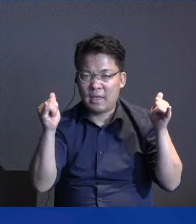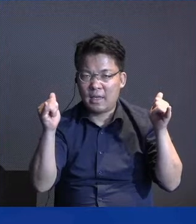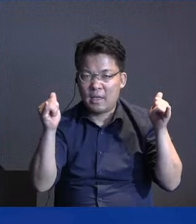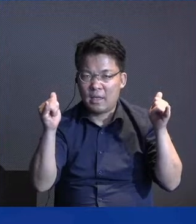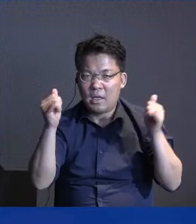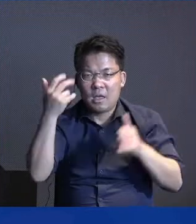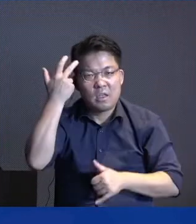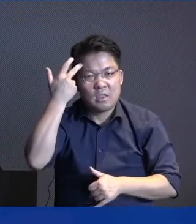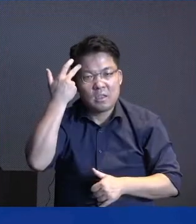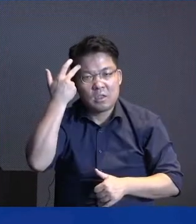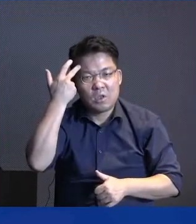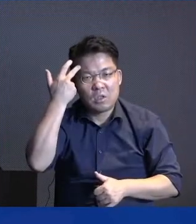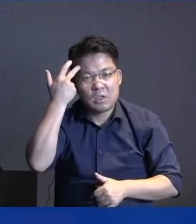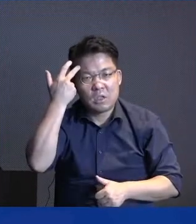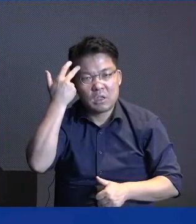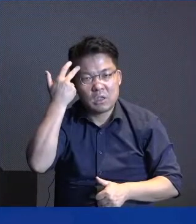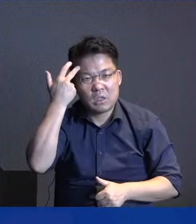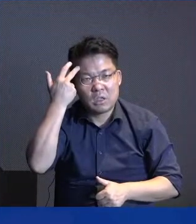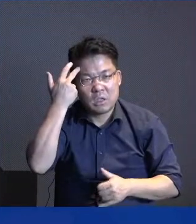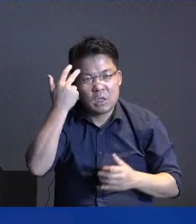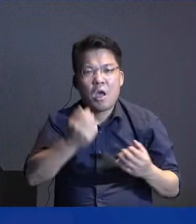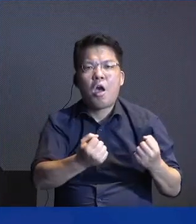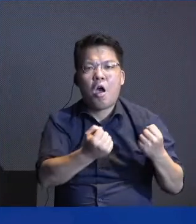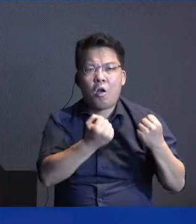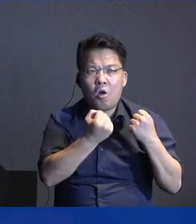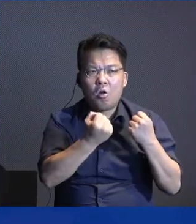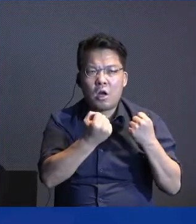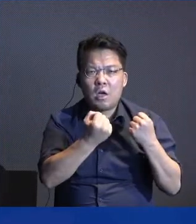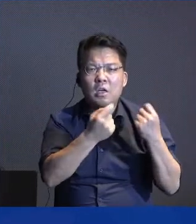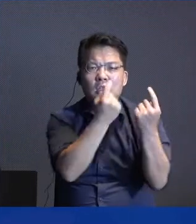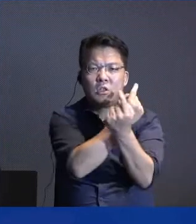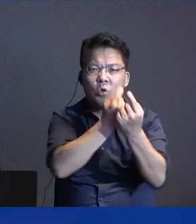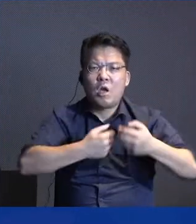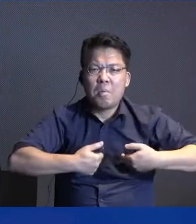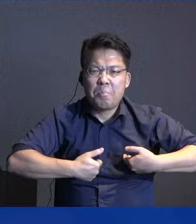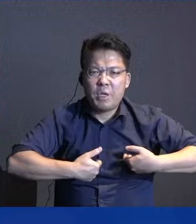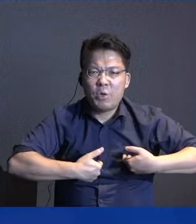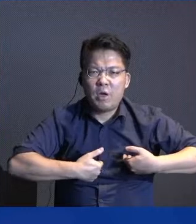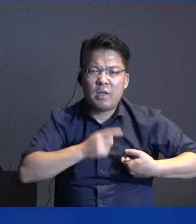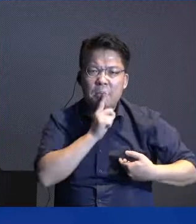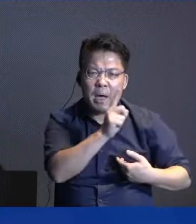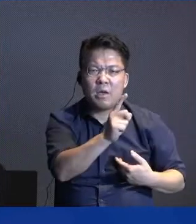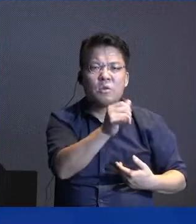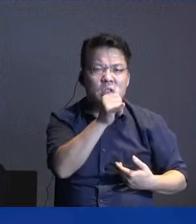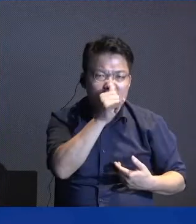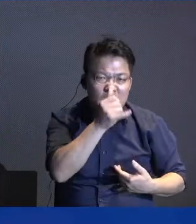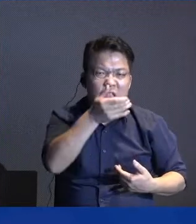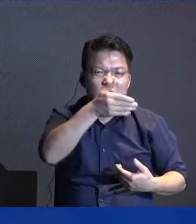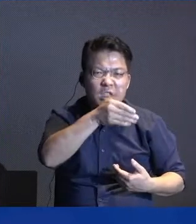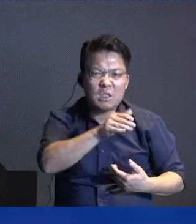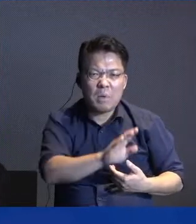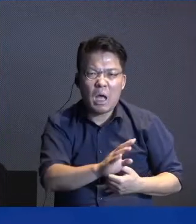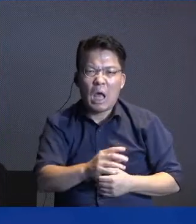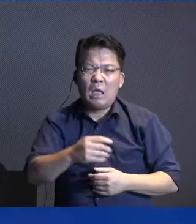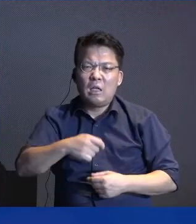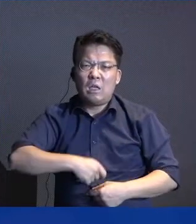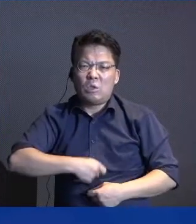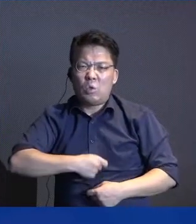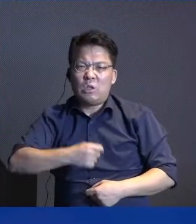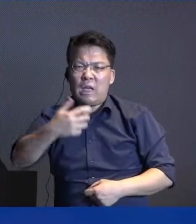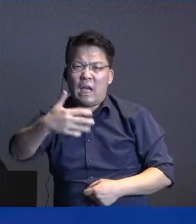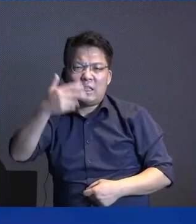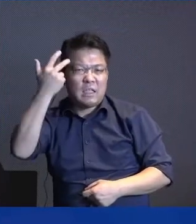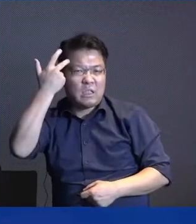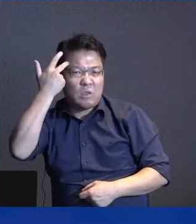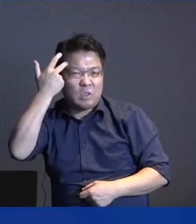are still reluctant to receive mental health services due to misperception and stigma attached to mental illness.